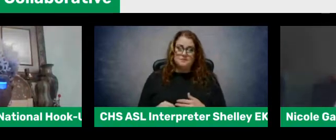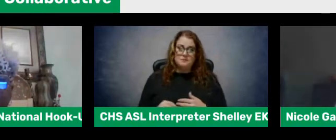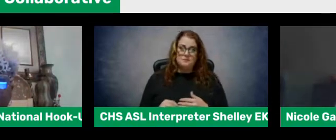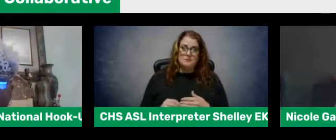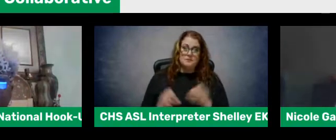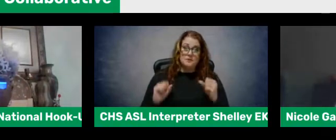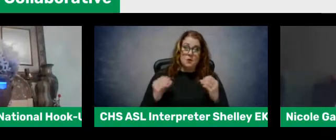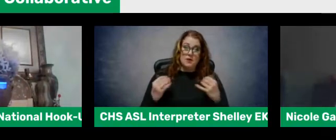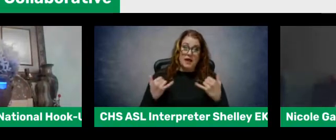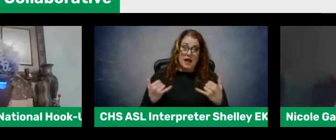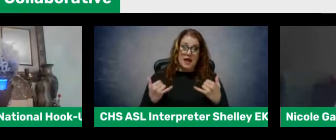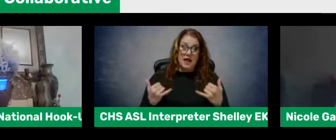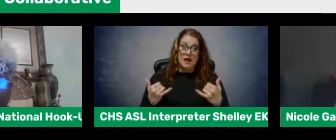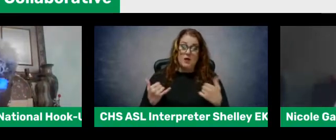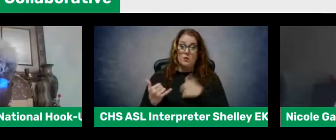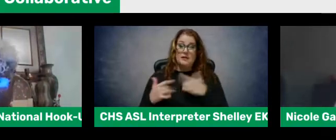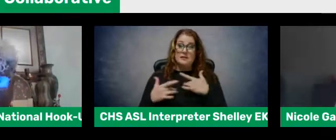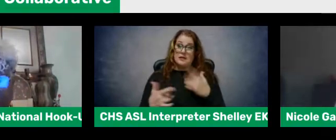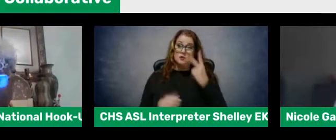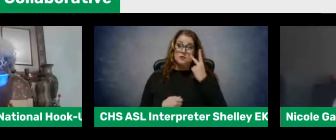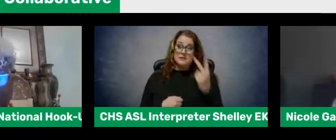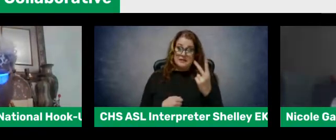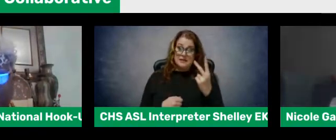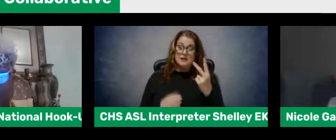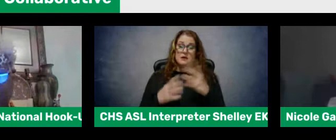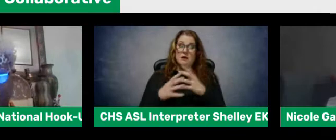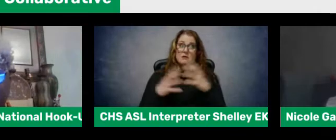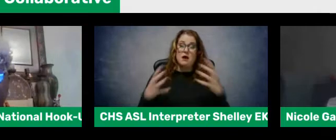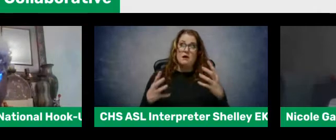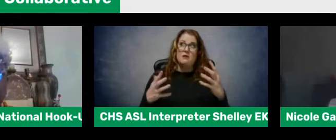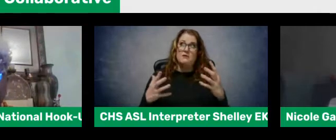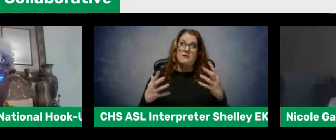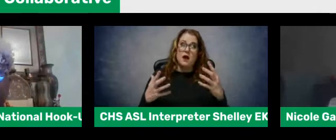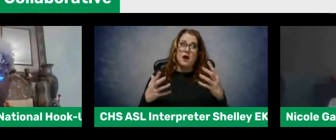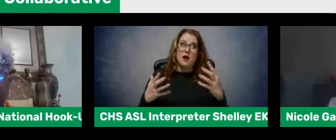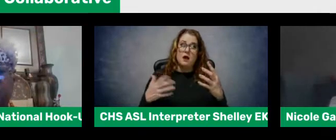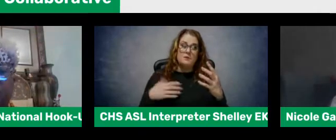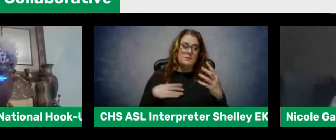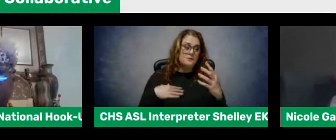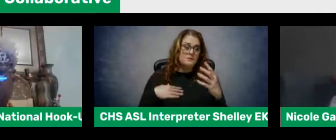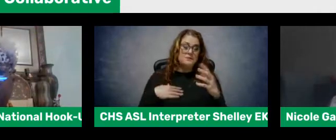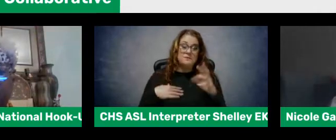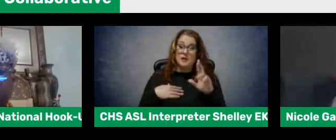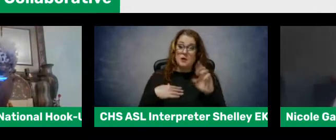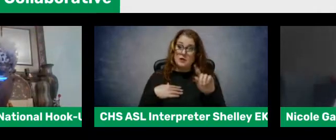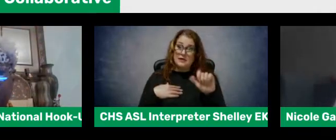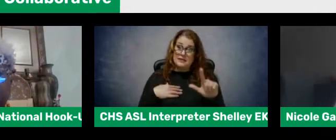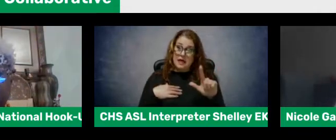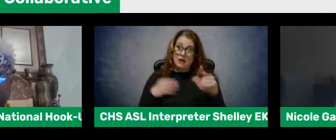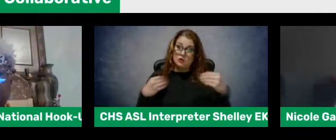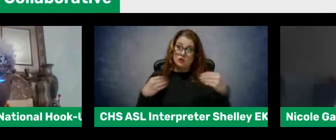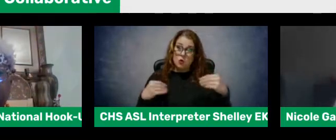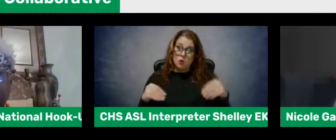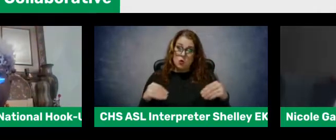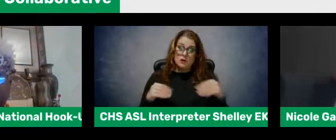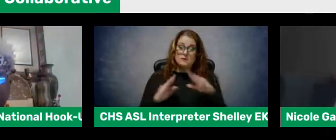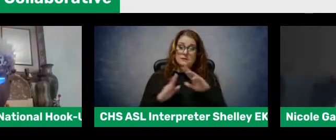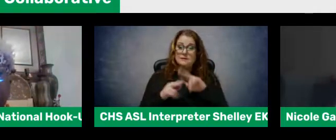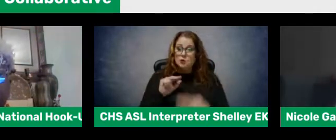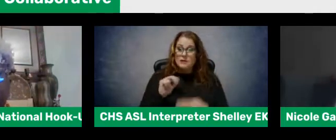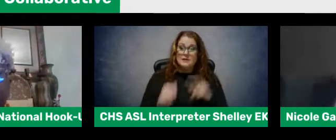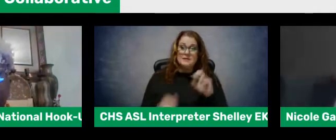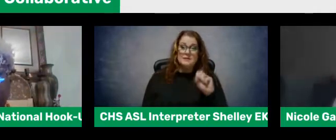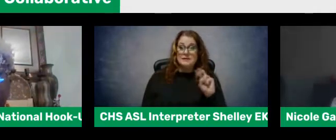So now we tend to see, a lot of retail outlets. We see a decrease in